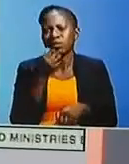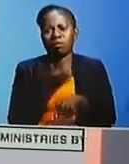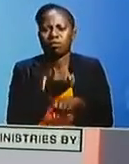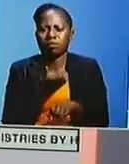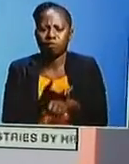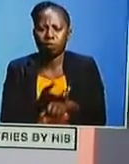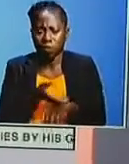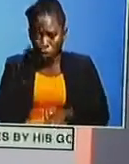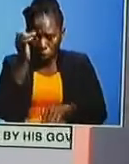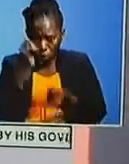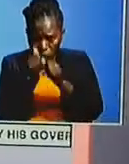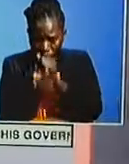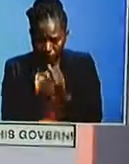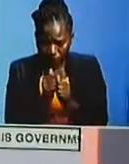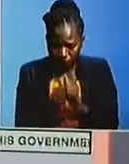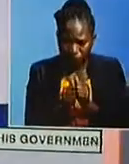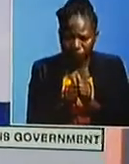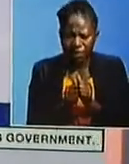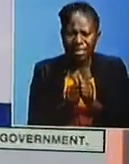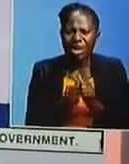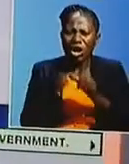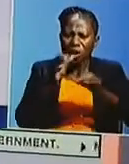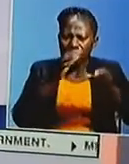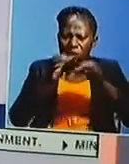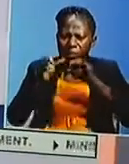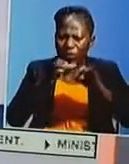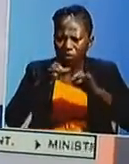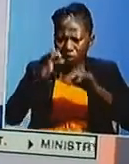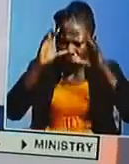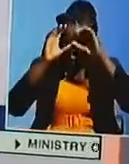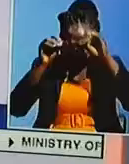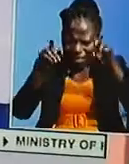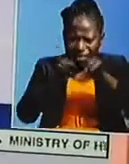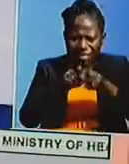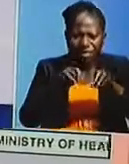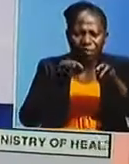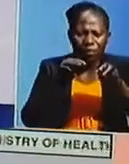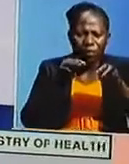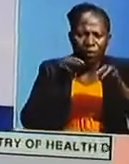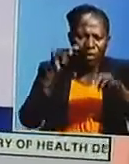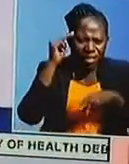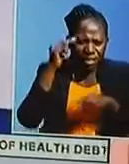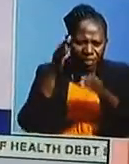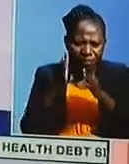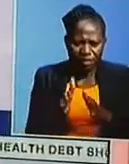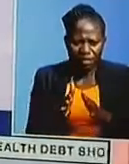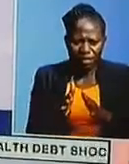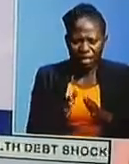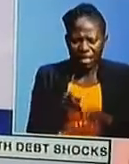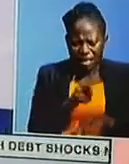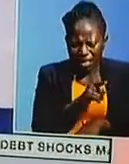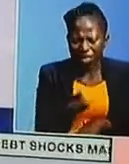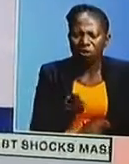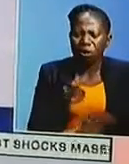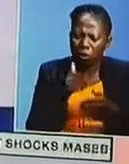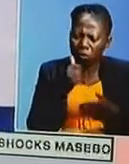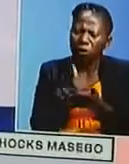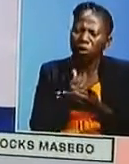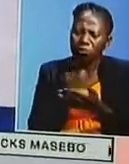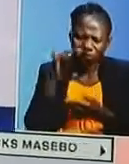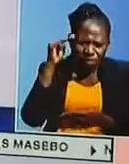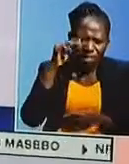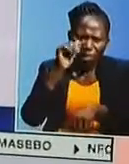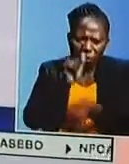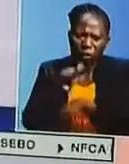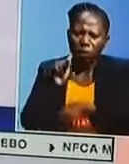the easy communication between the president and the minister will mean smooth operations of ministries. They